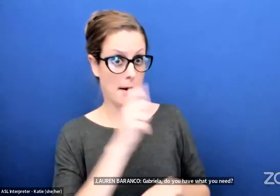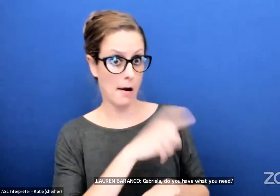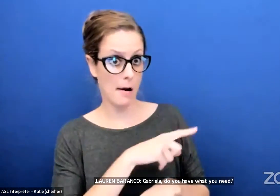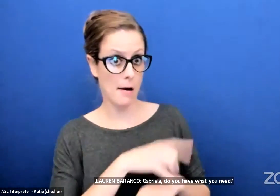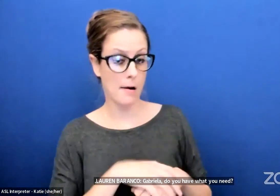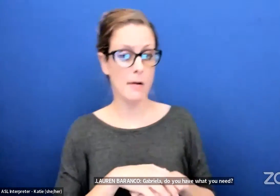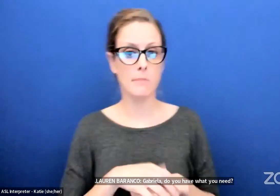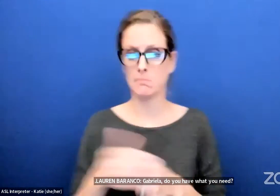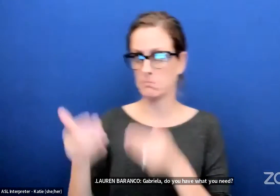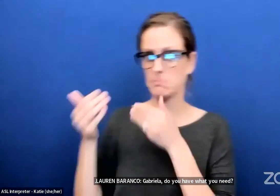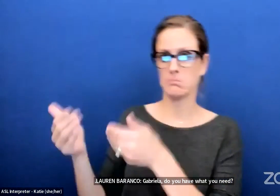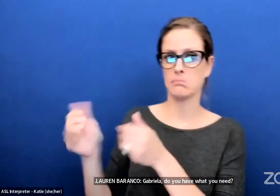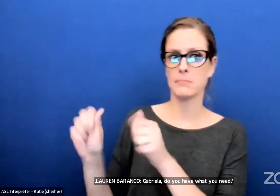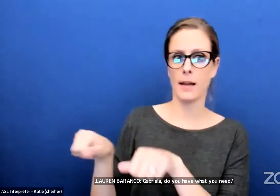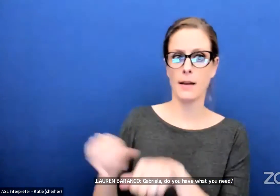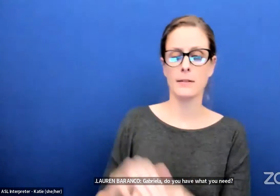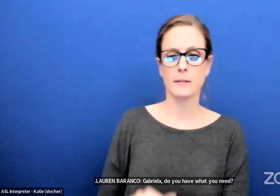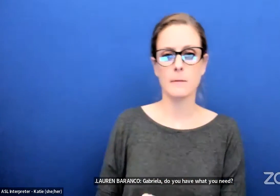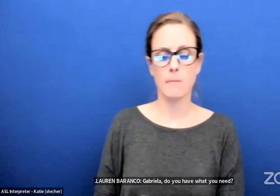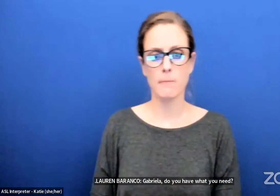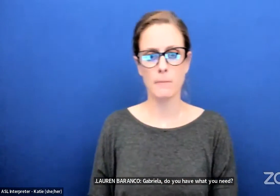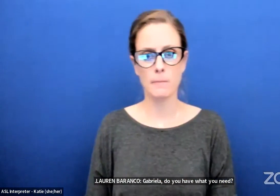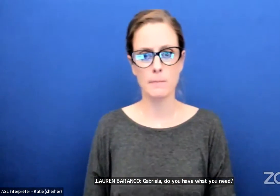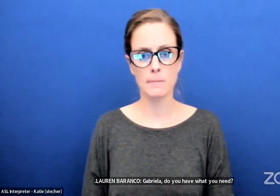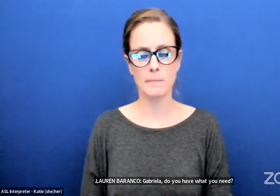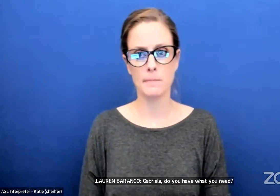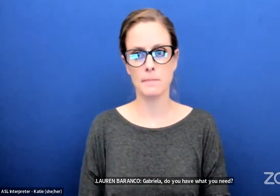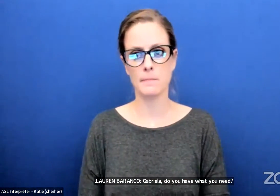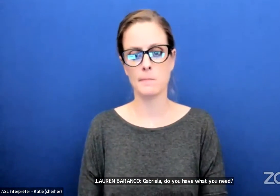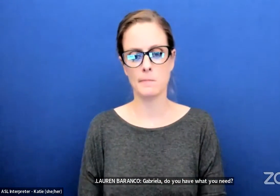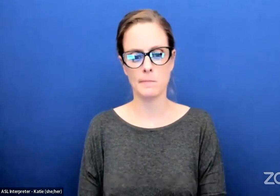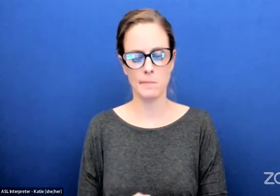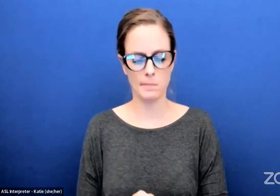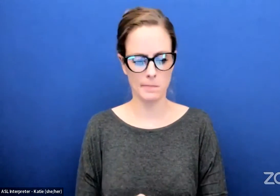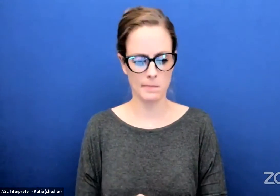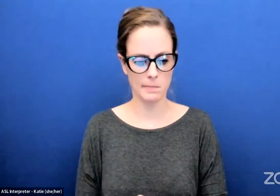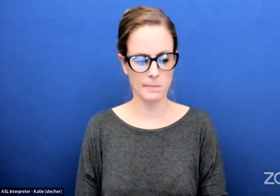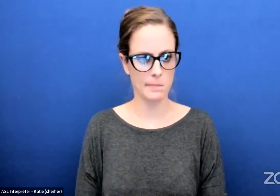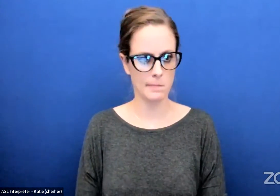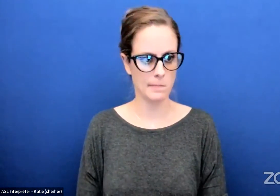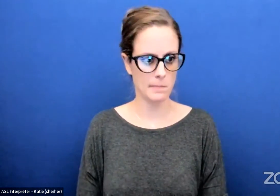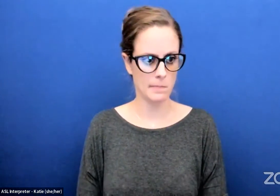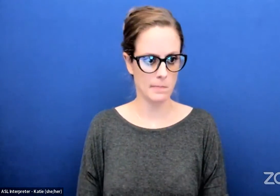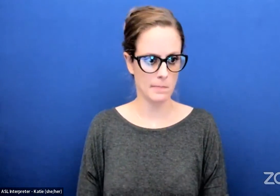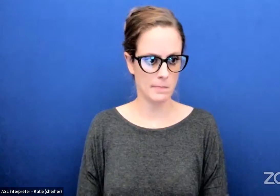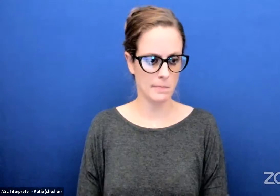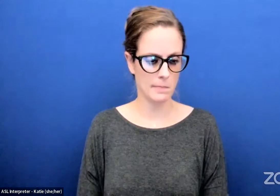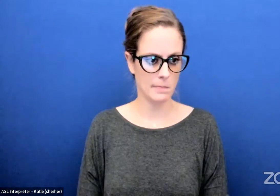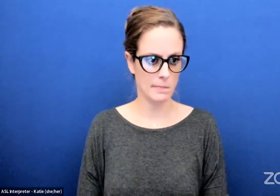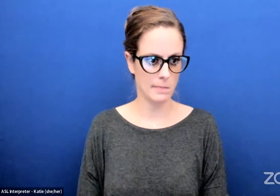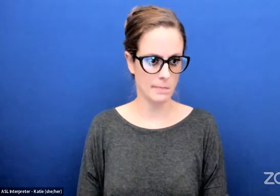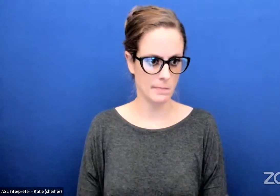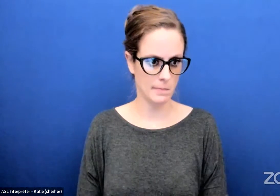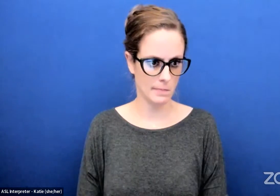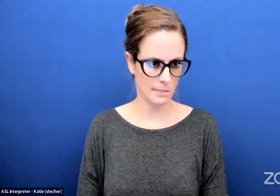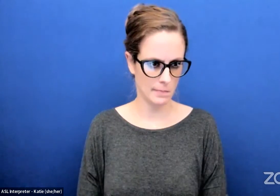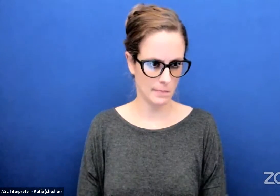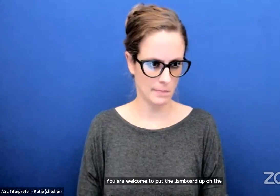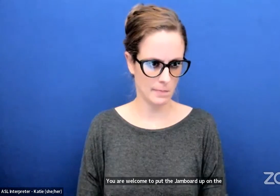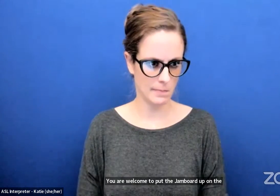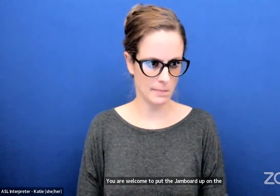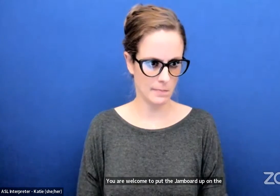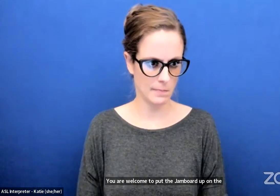You are welcome to. I think we can, so people can see it. That would be great if we could spot.